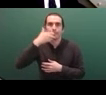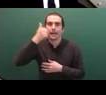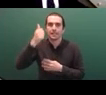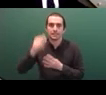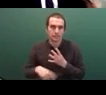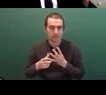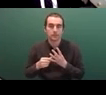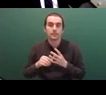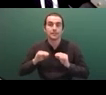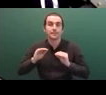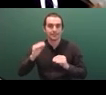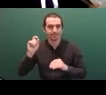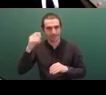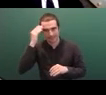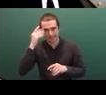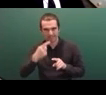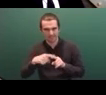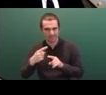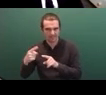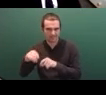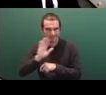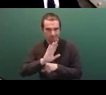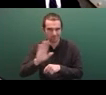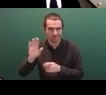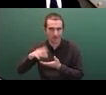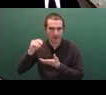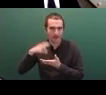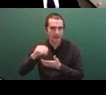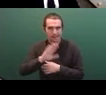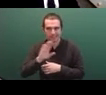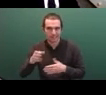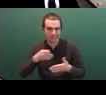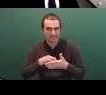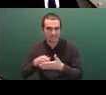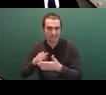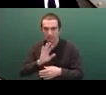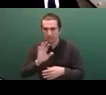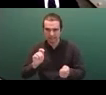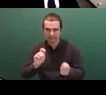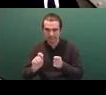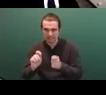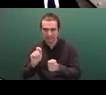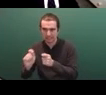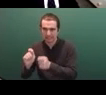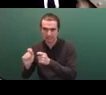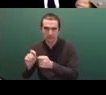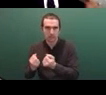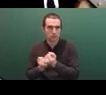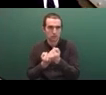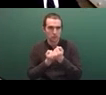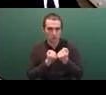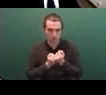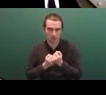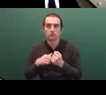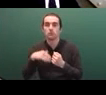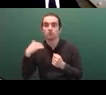that. What modifications to the lesson plan would permit more pupils to learn more effectively in my classroom? All teachers